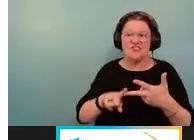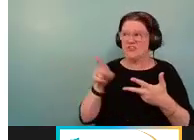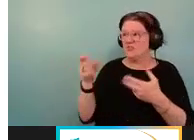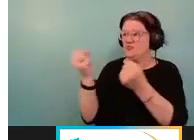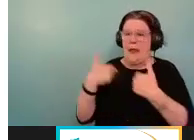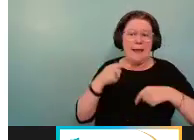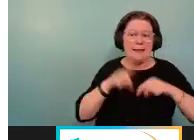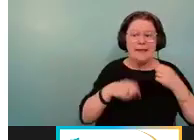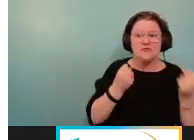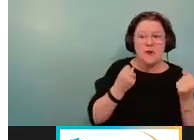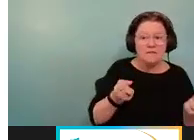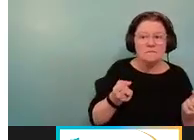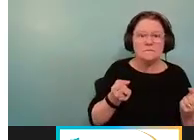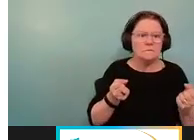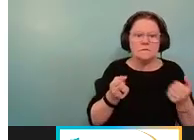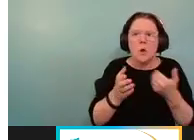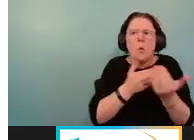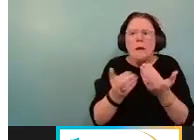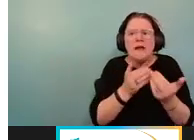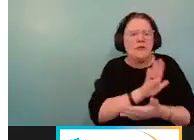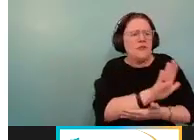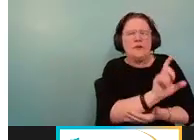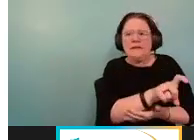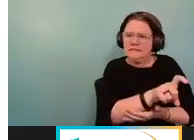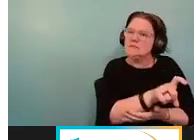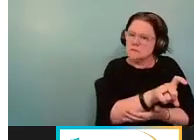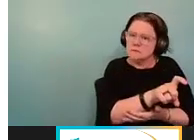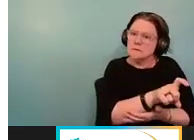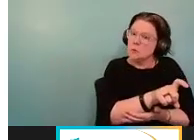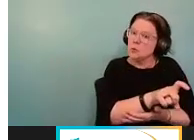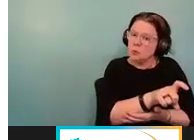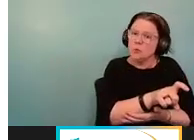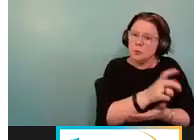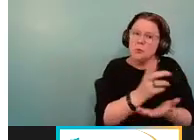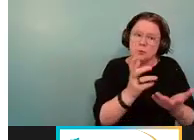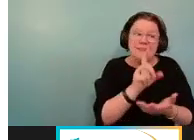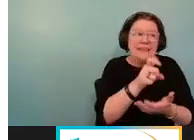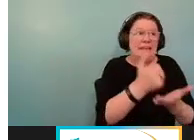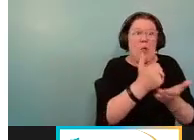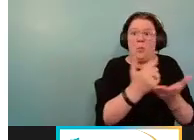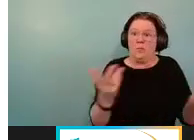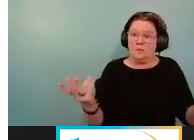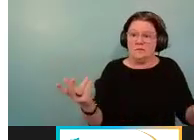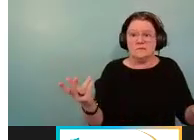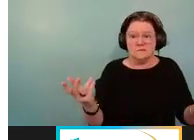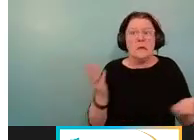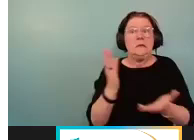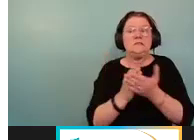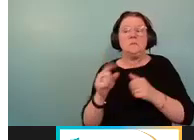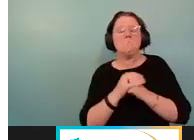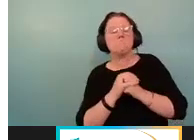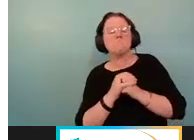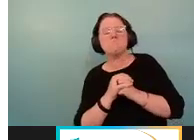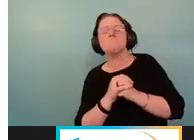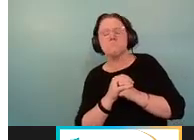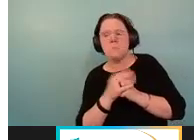transportation or whatever that need is in their life. There's a lot of people that they need, and some of these people are bad